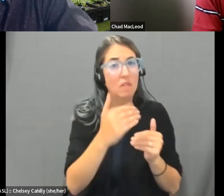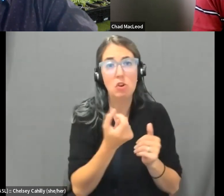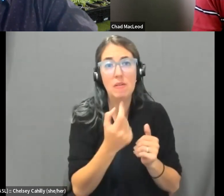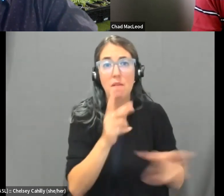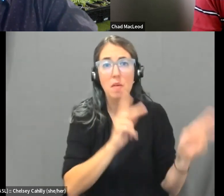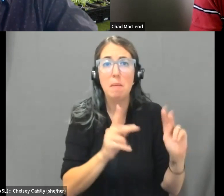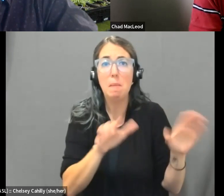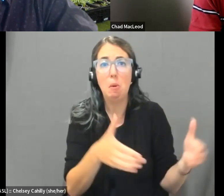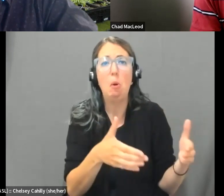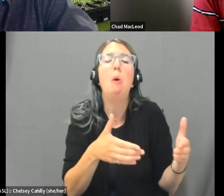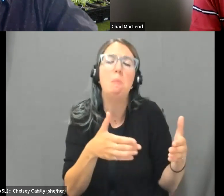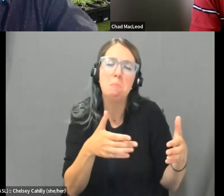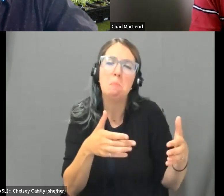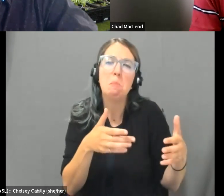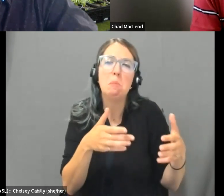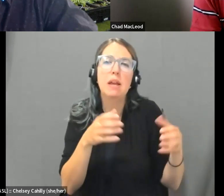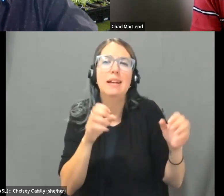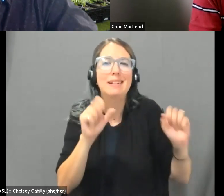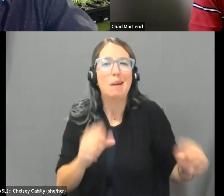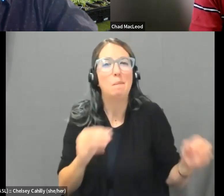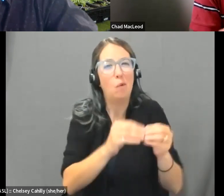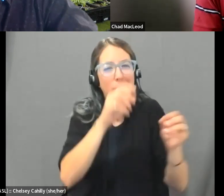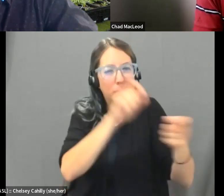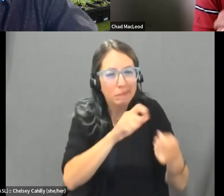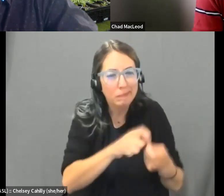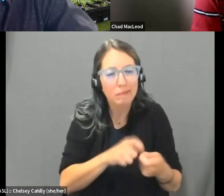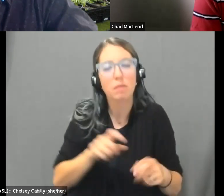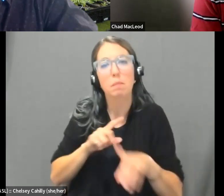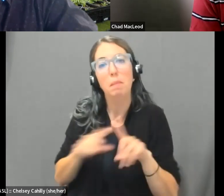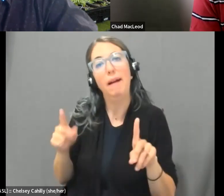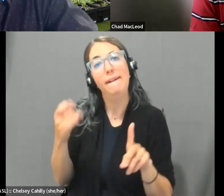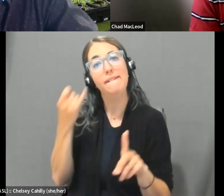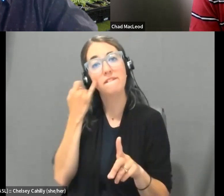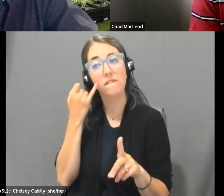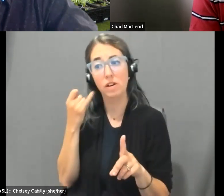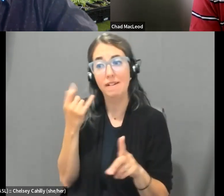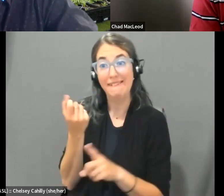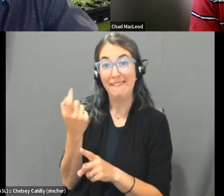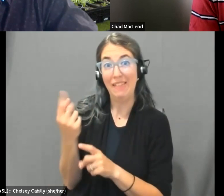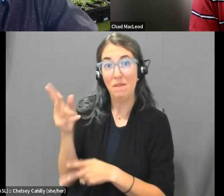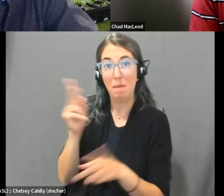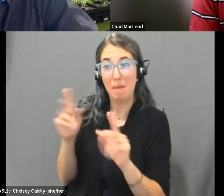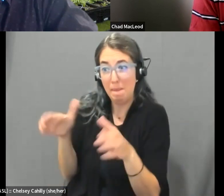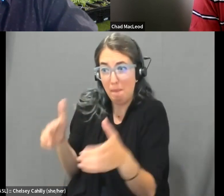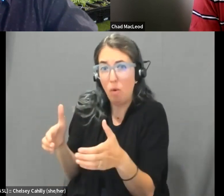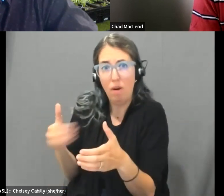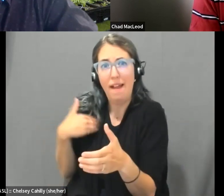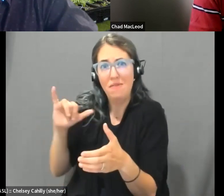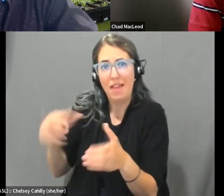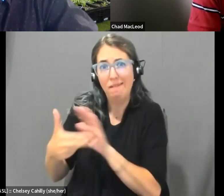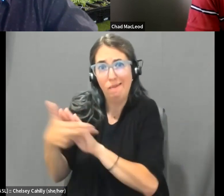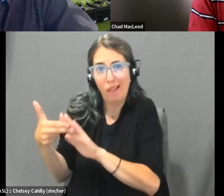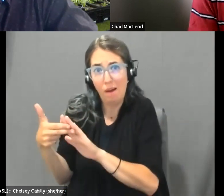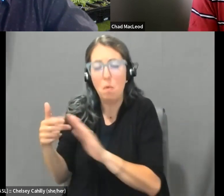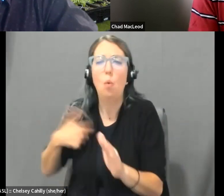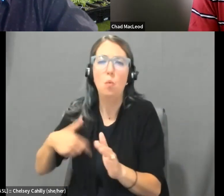Jess said, and being able to identify them despite it being quote unquote de-identifiable information. So That's the rule of thumb that we